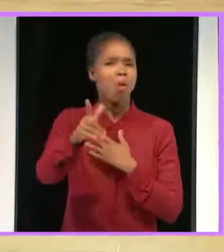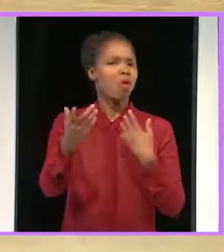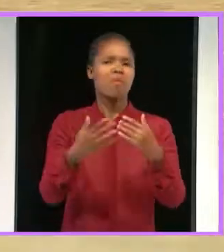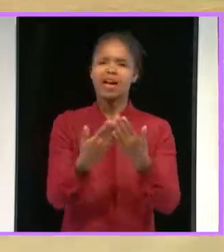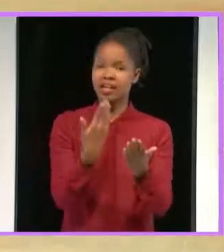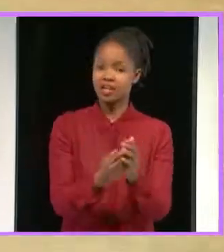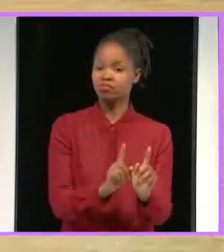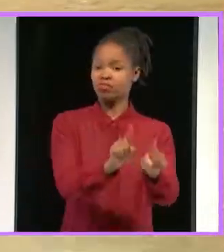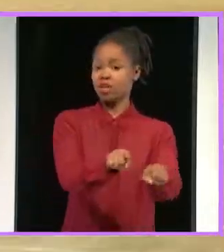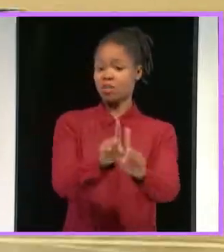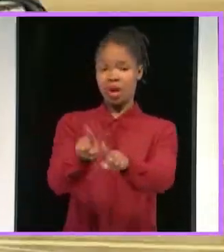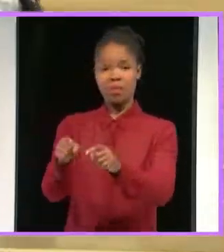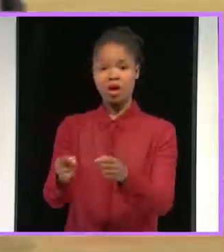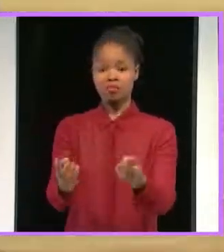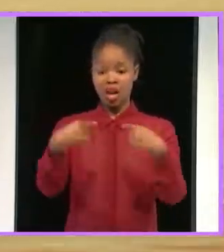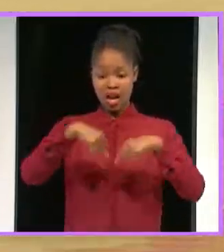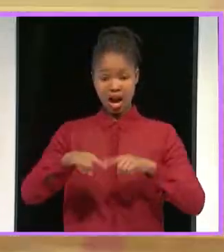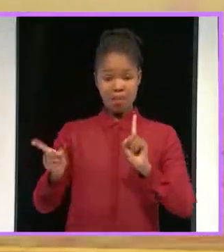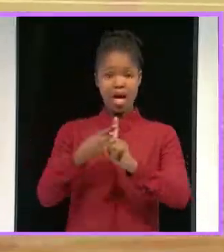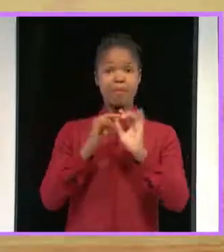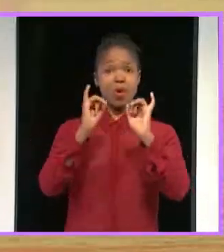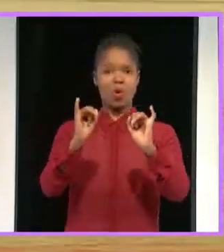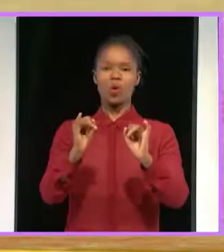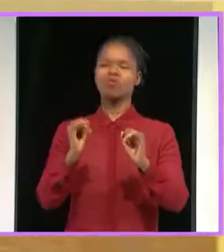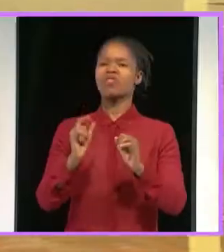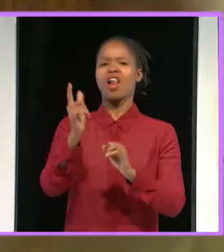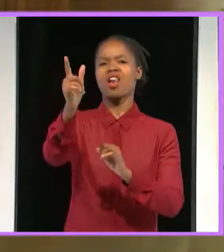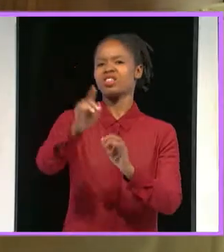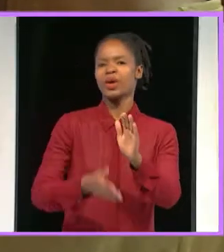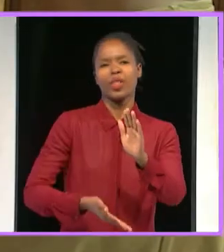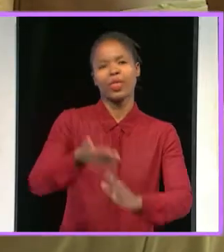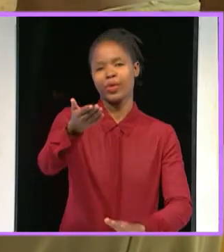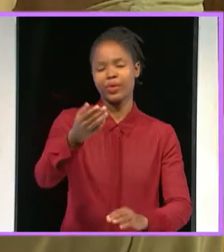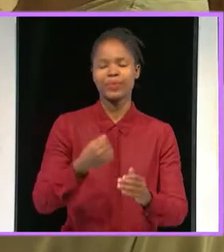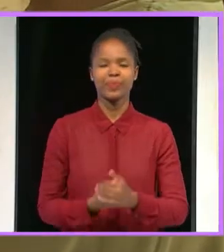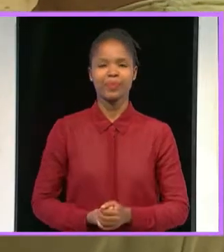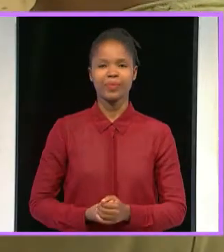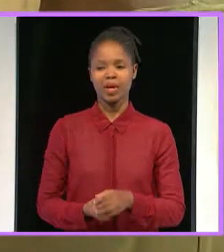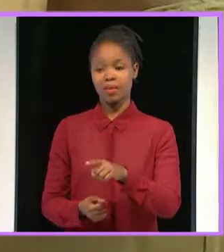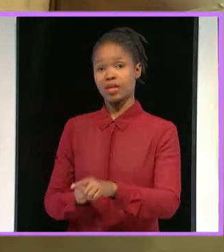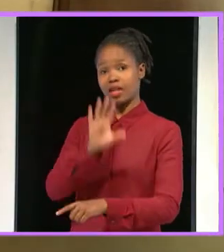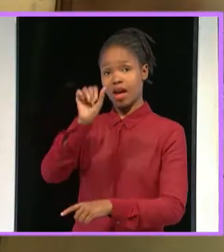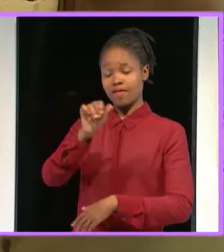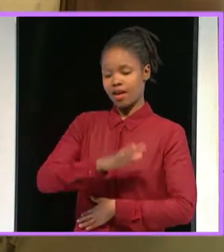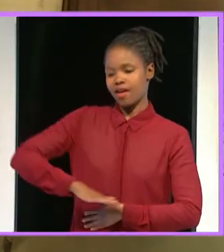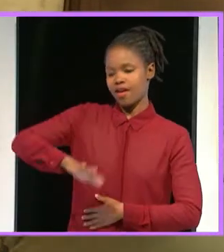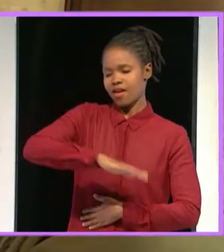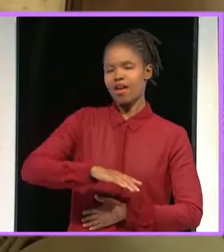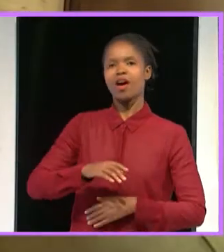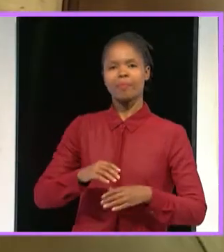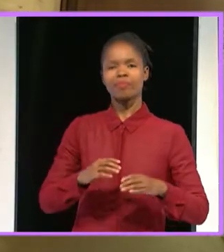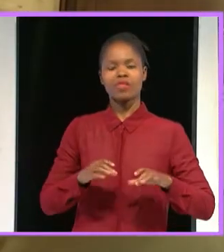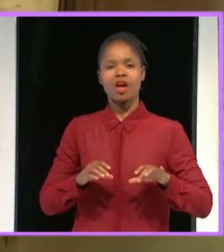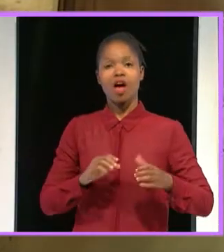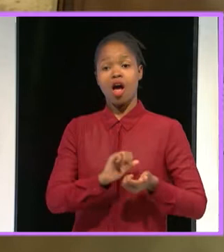here, especially soon after their accidents. Wheelchair rugby as a sport in South Africa, how big is